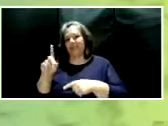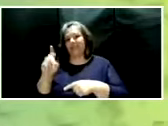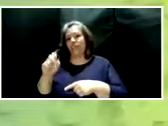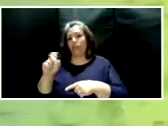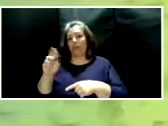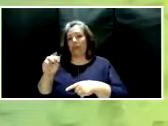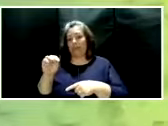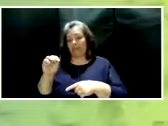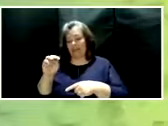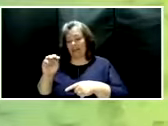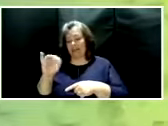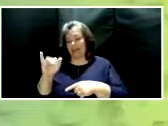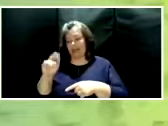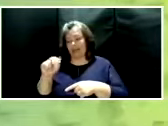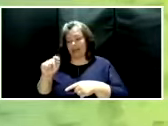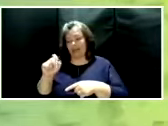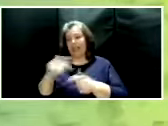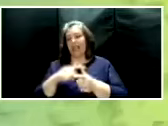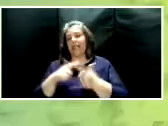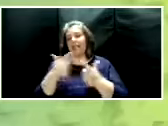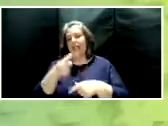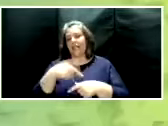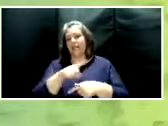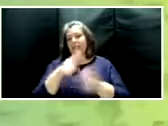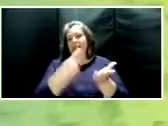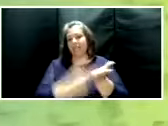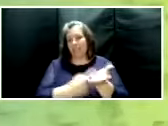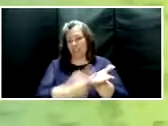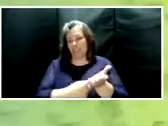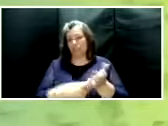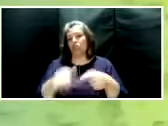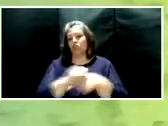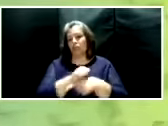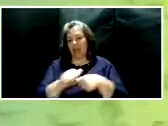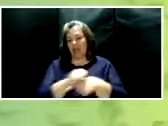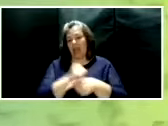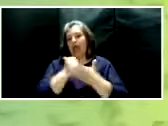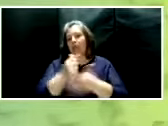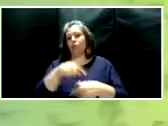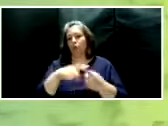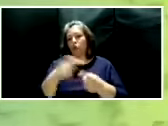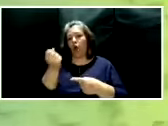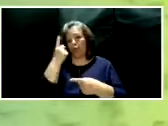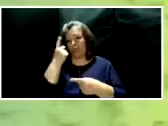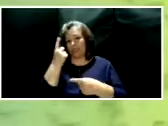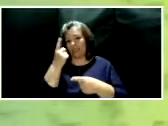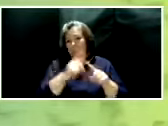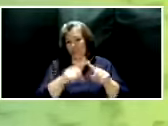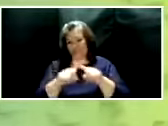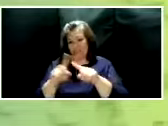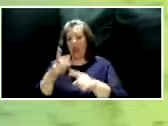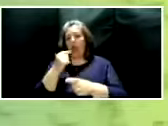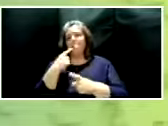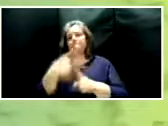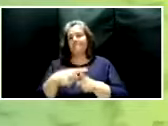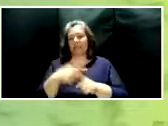them to discuss and go through trainings that help them to understand, not only understand these determinants, but be able